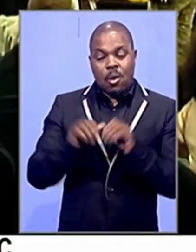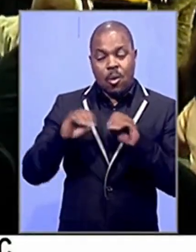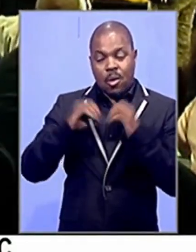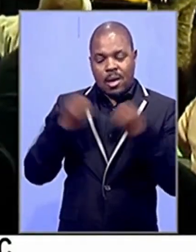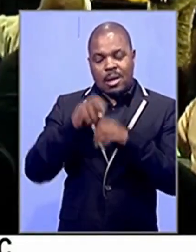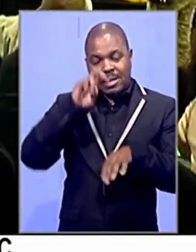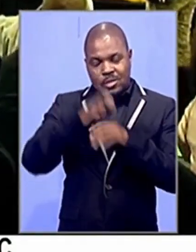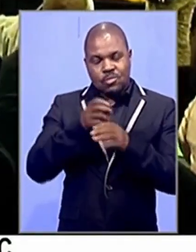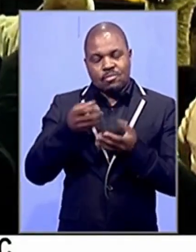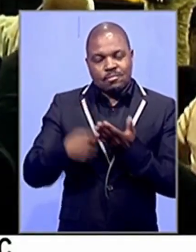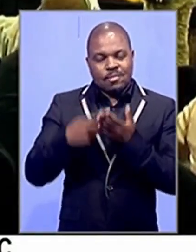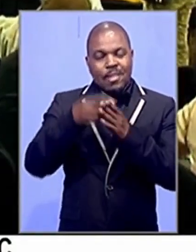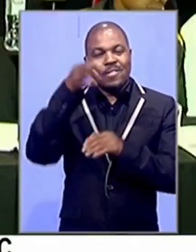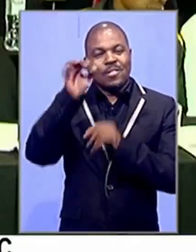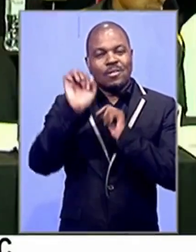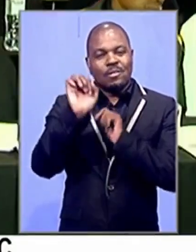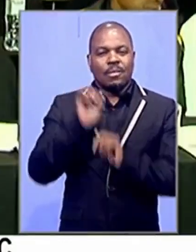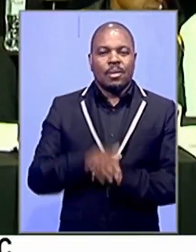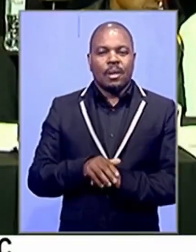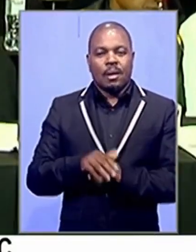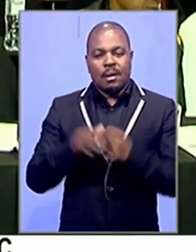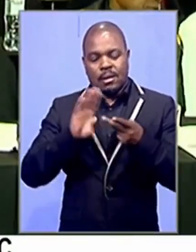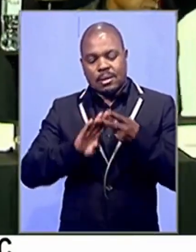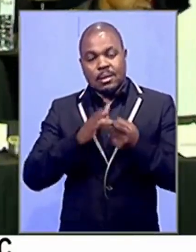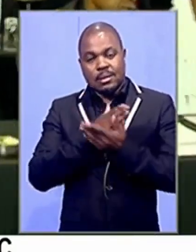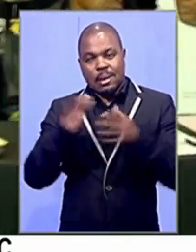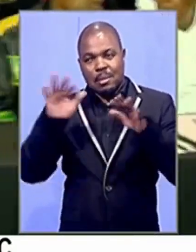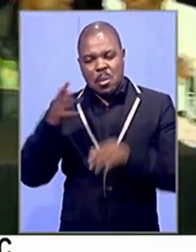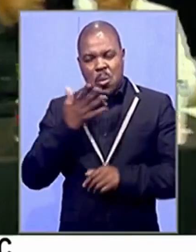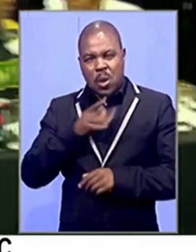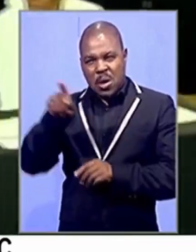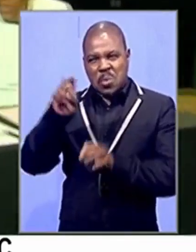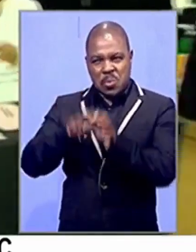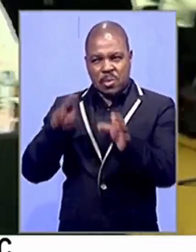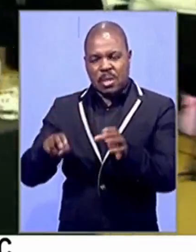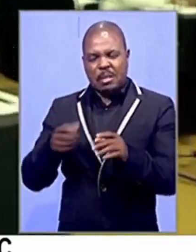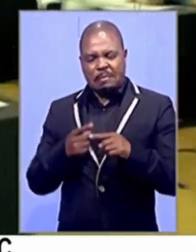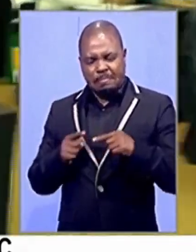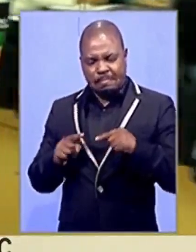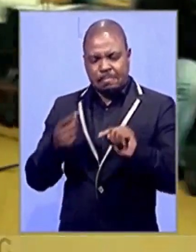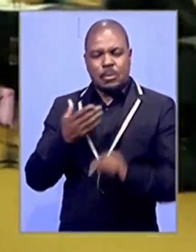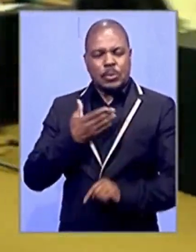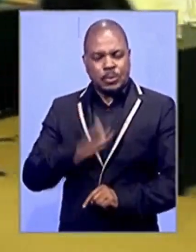ge le bao ba bego ba emetše go aga gagwe ba gare go lautša mefaka go itukišetša ntwa.